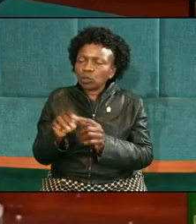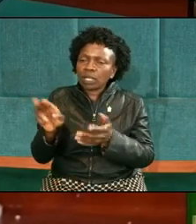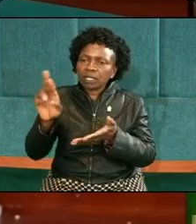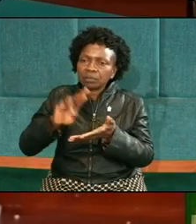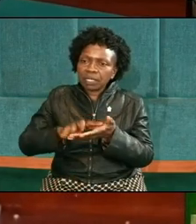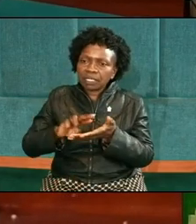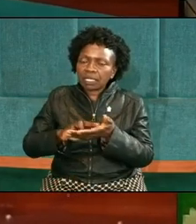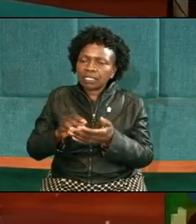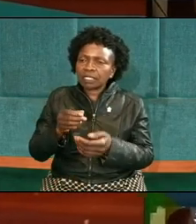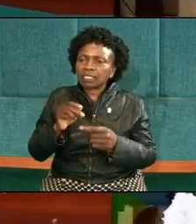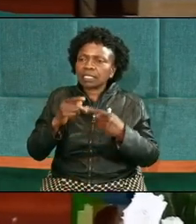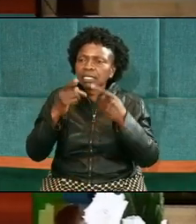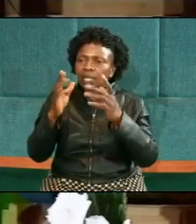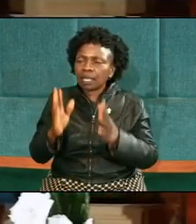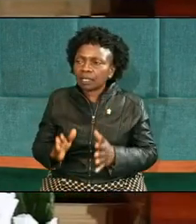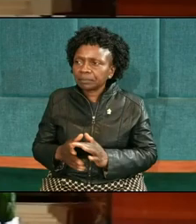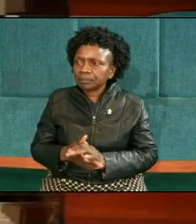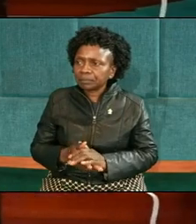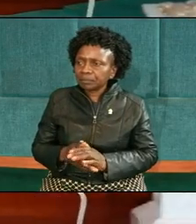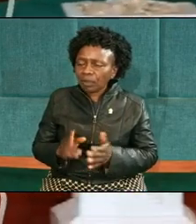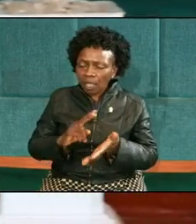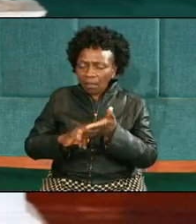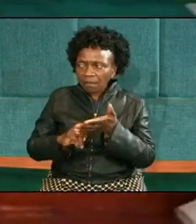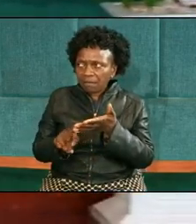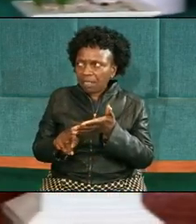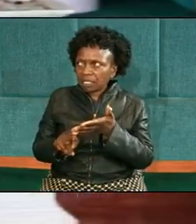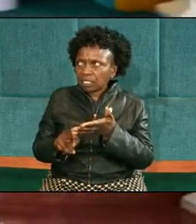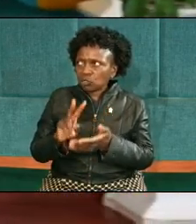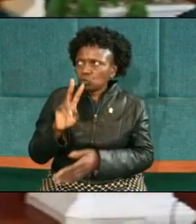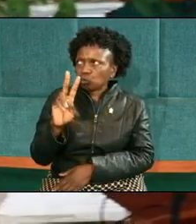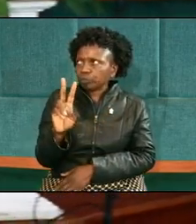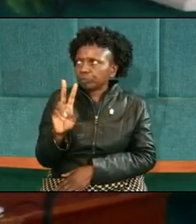sinner. In